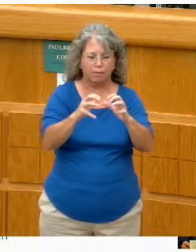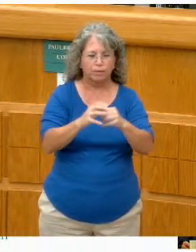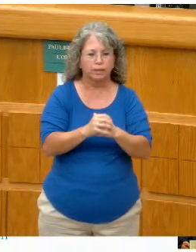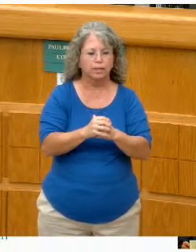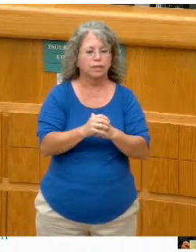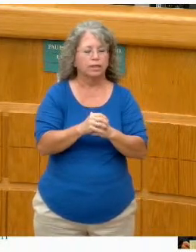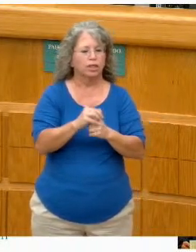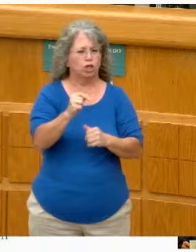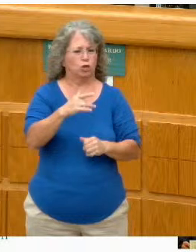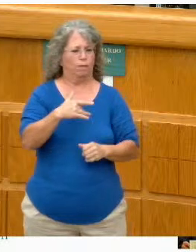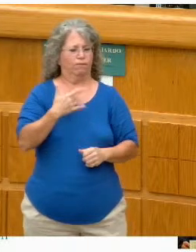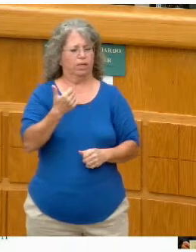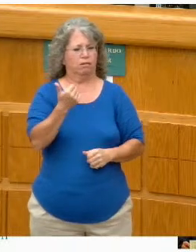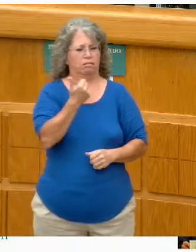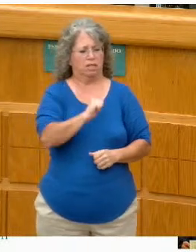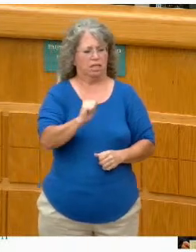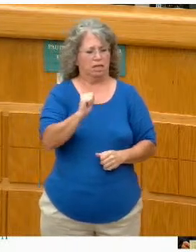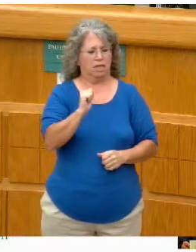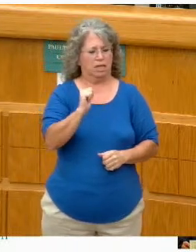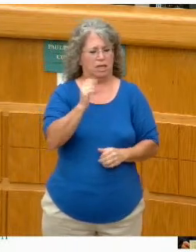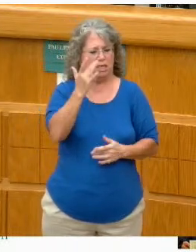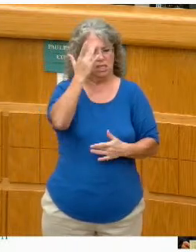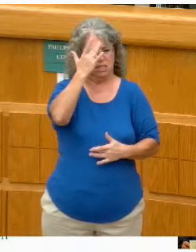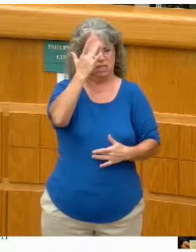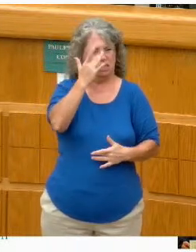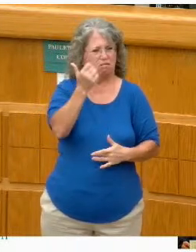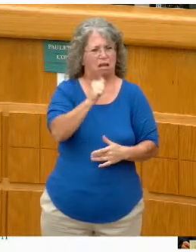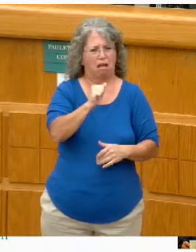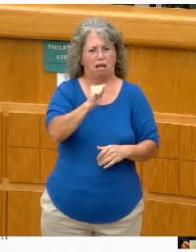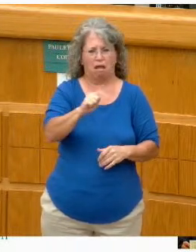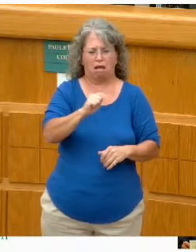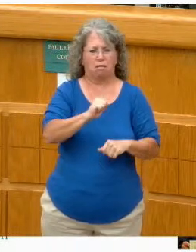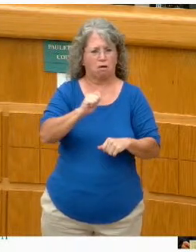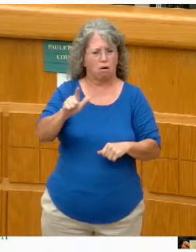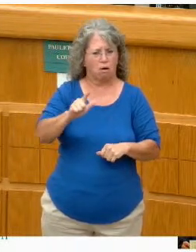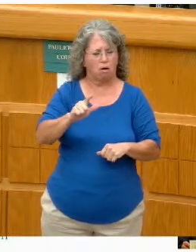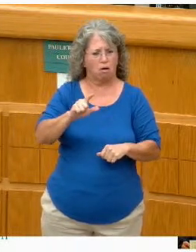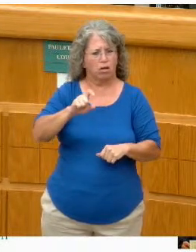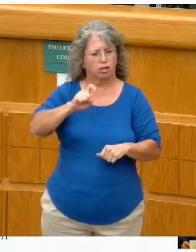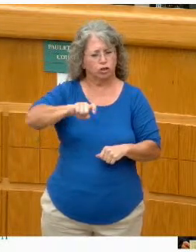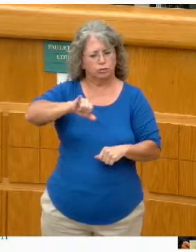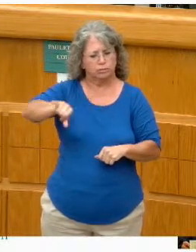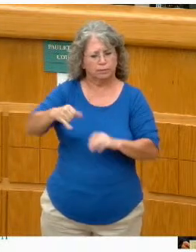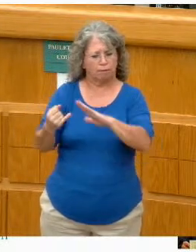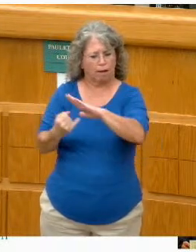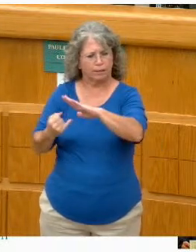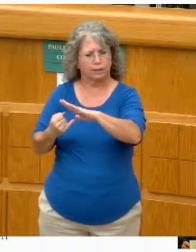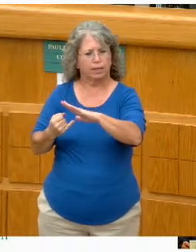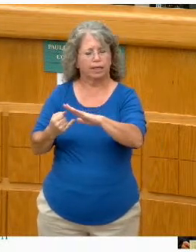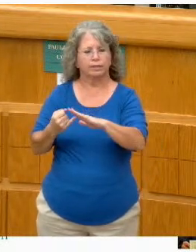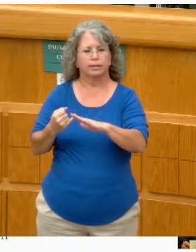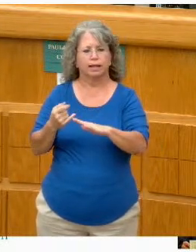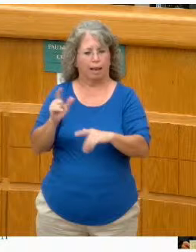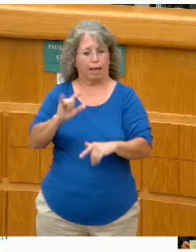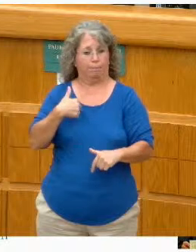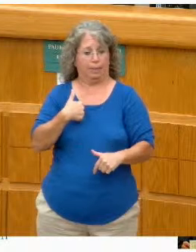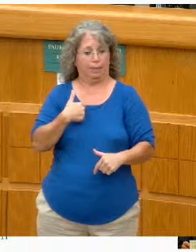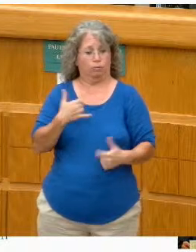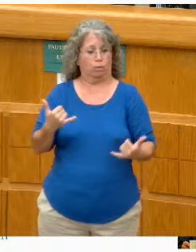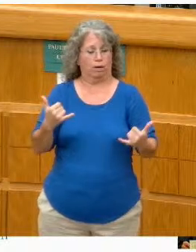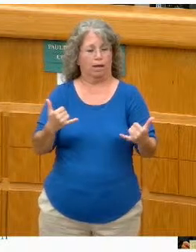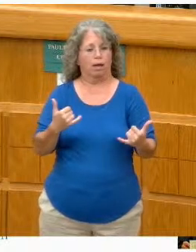now. Even though I think have some symptoms of a flu or a cold because I just got a flu shot, I don't